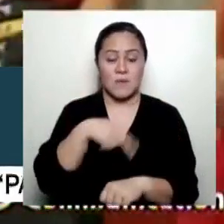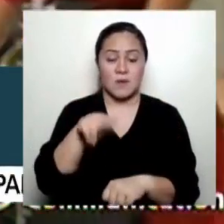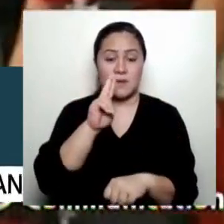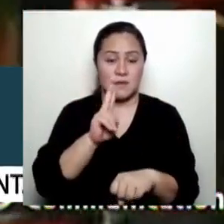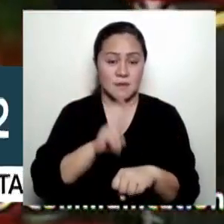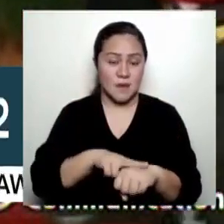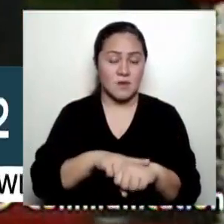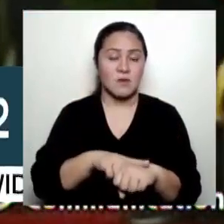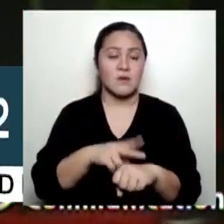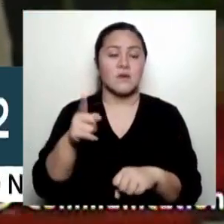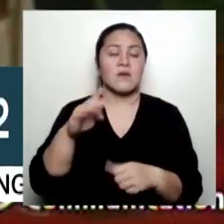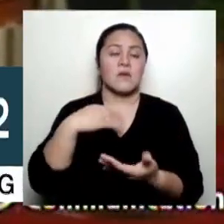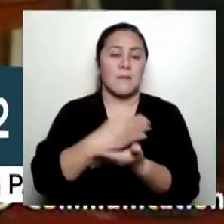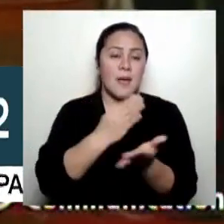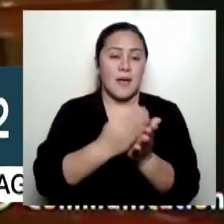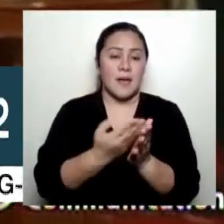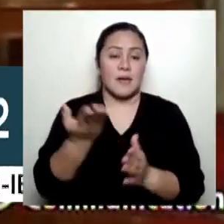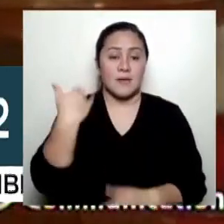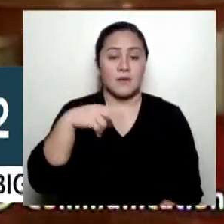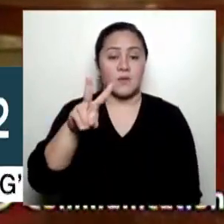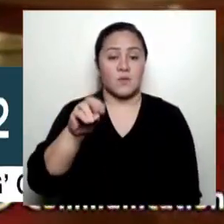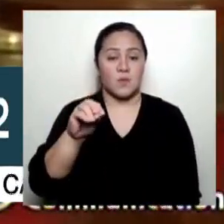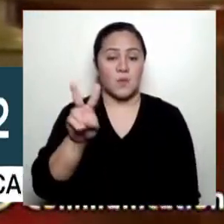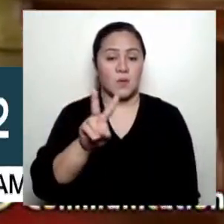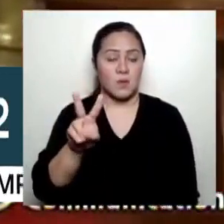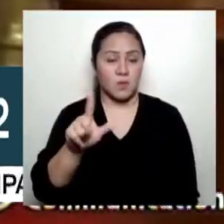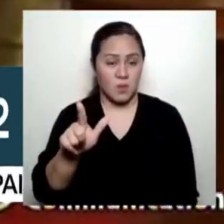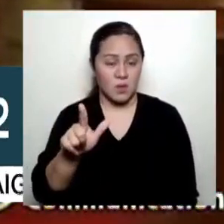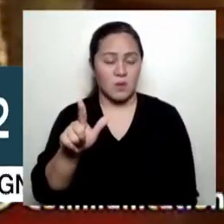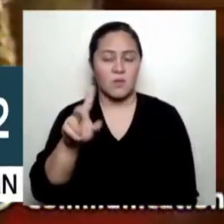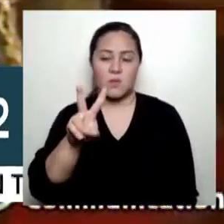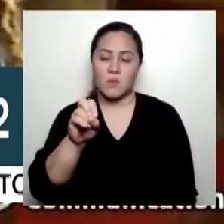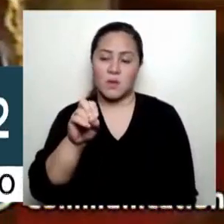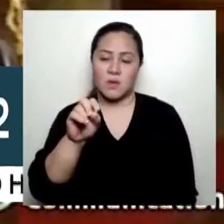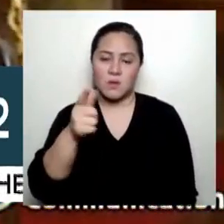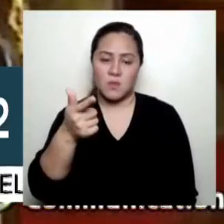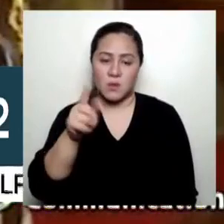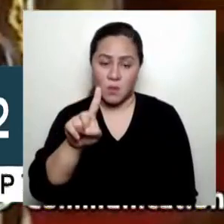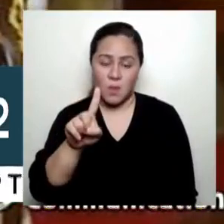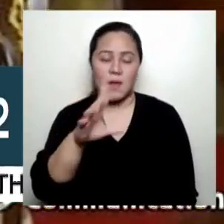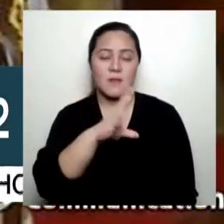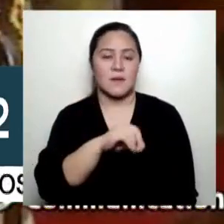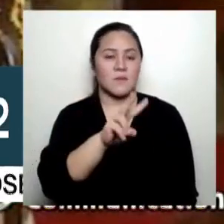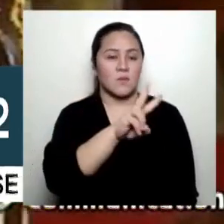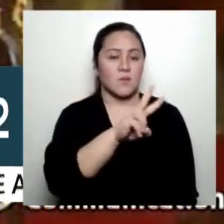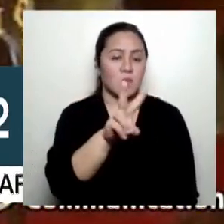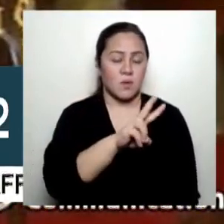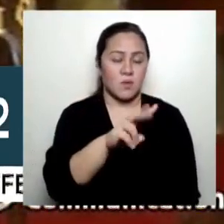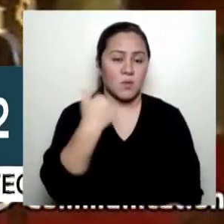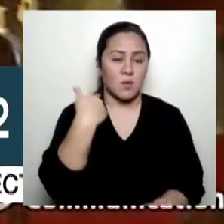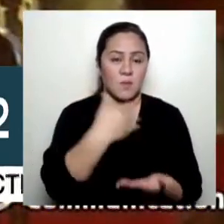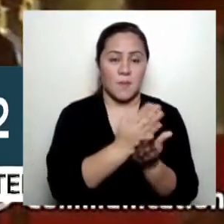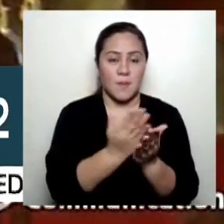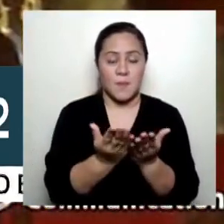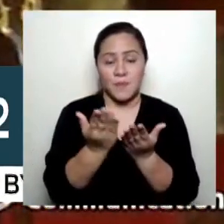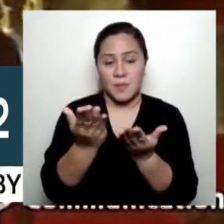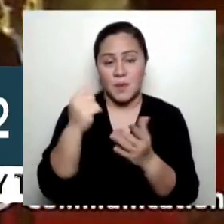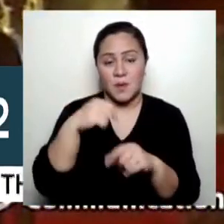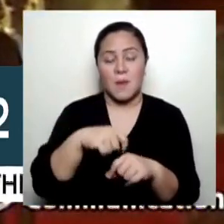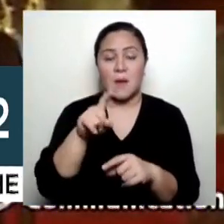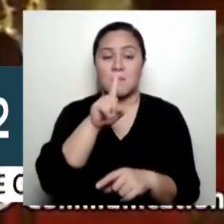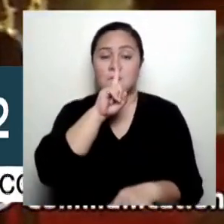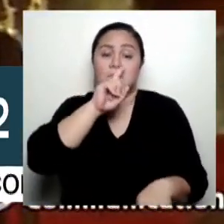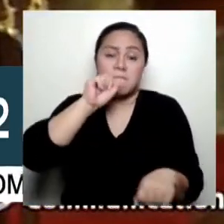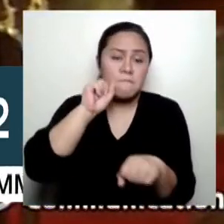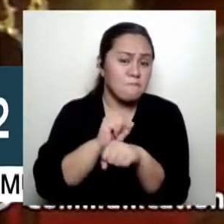to December 31, 2022. Malacanang says the new measure will allow government agencies to fully utilize the